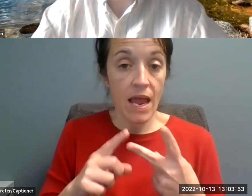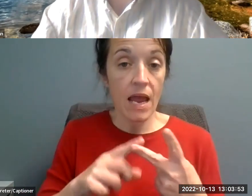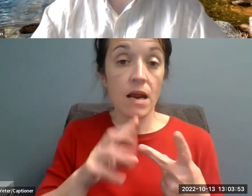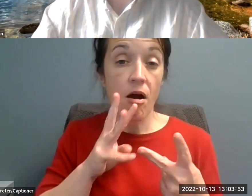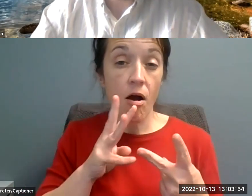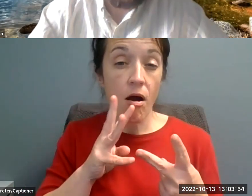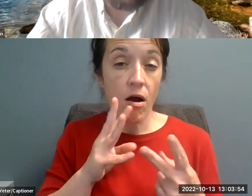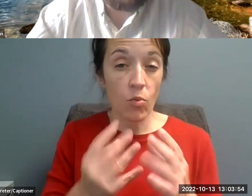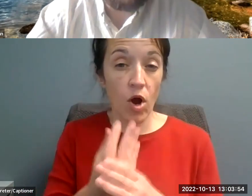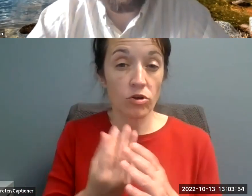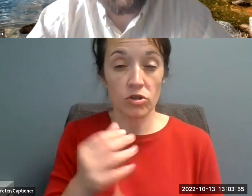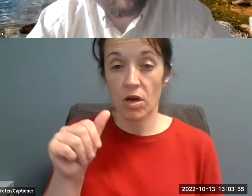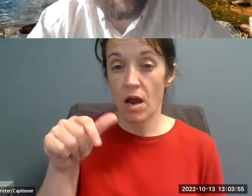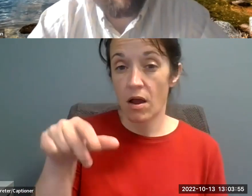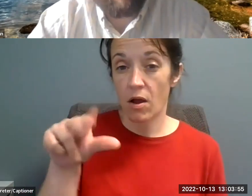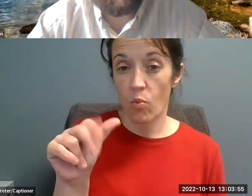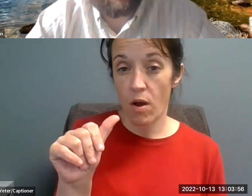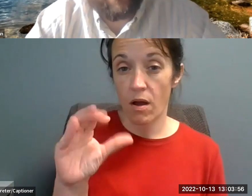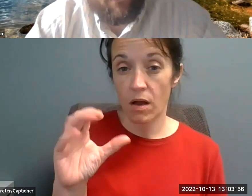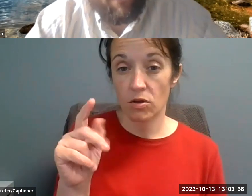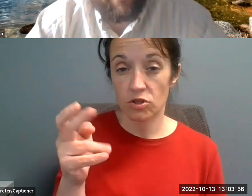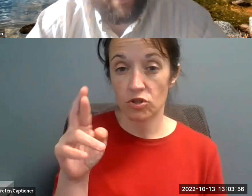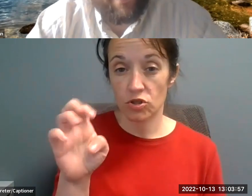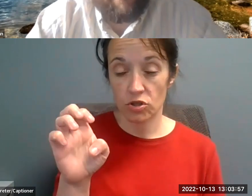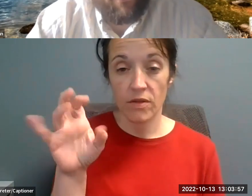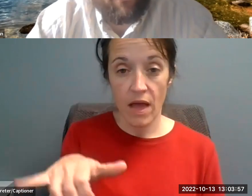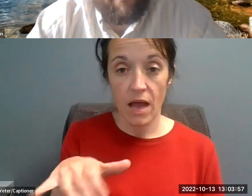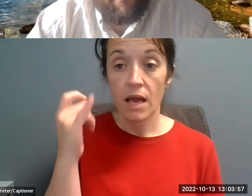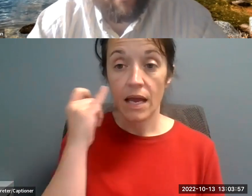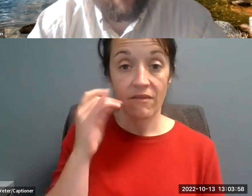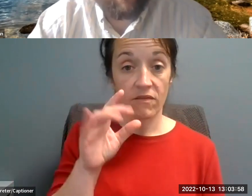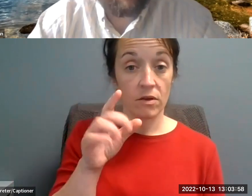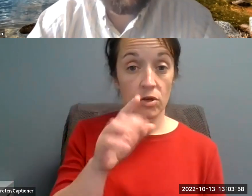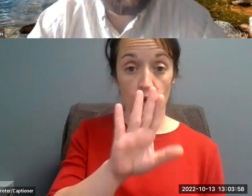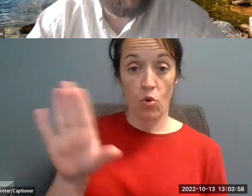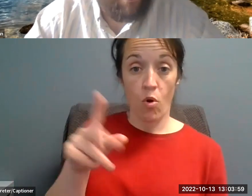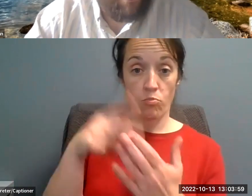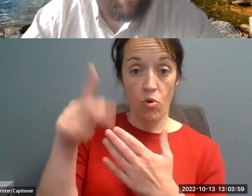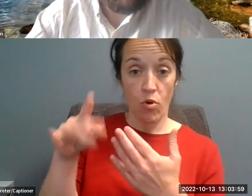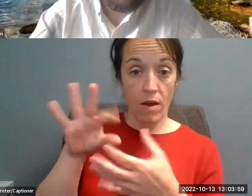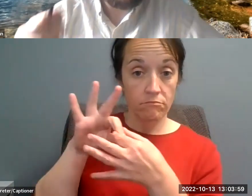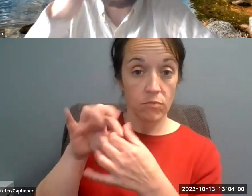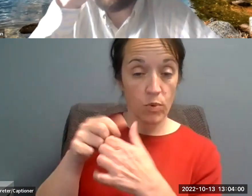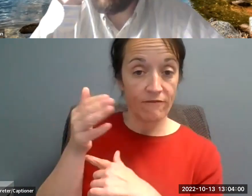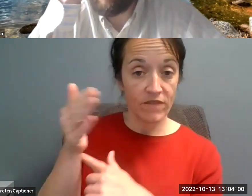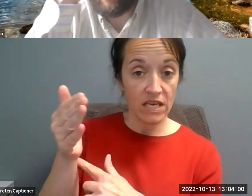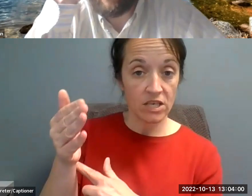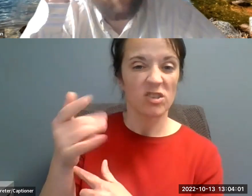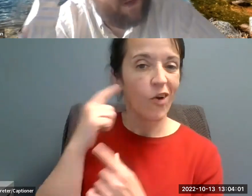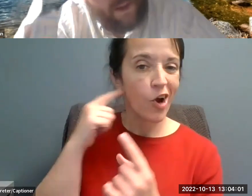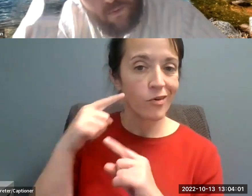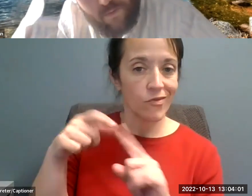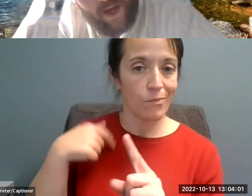have NRS projects that are related to fish, inevitably, you've probably gotten emails from me. So I'm going to divide my couple of